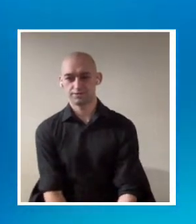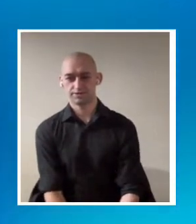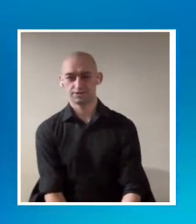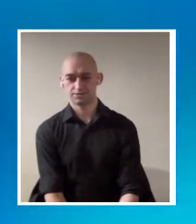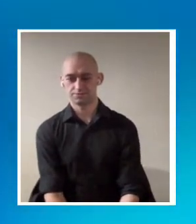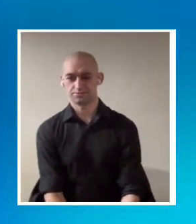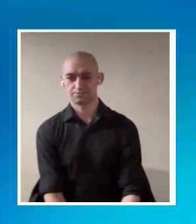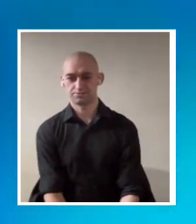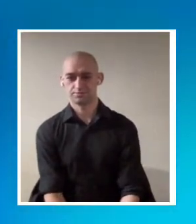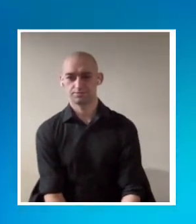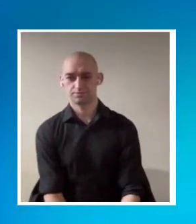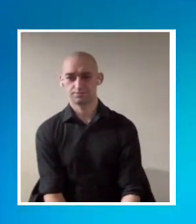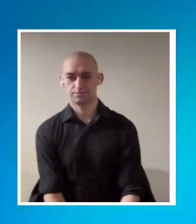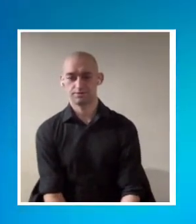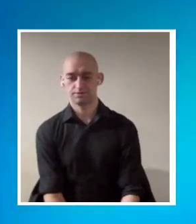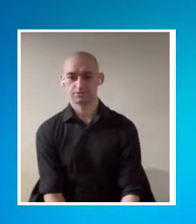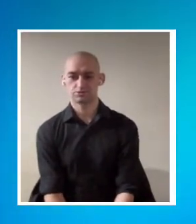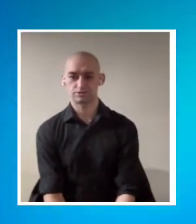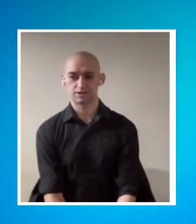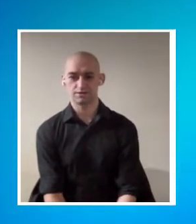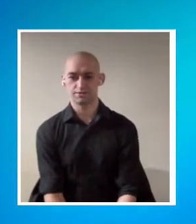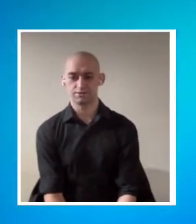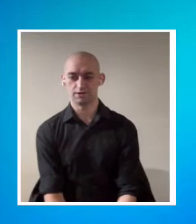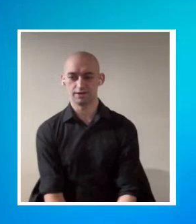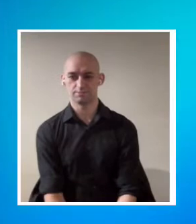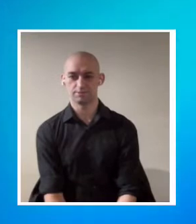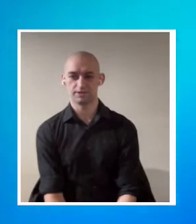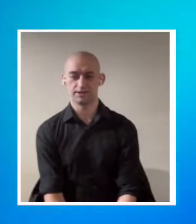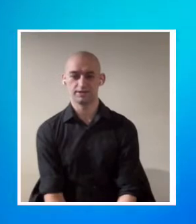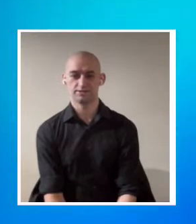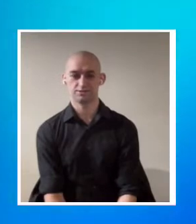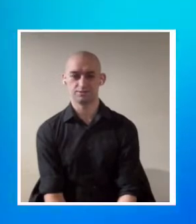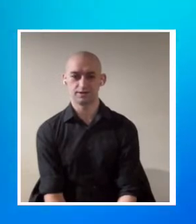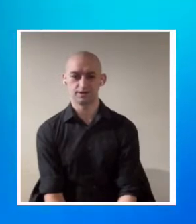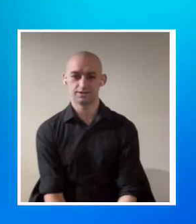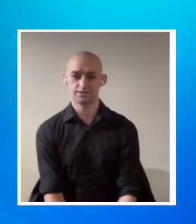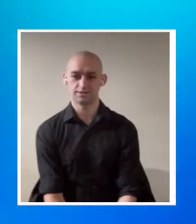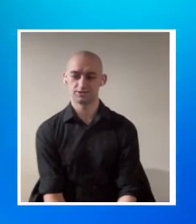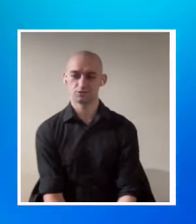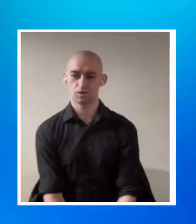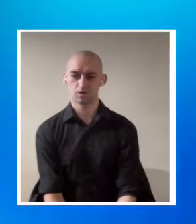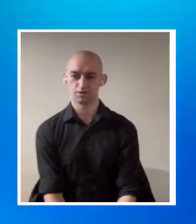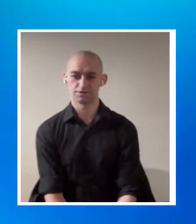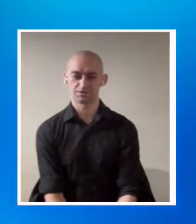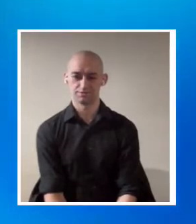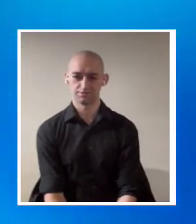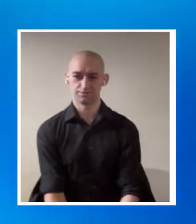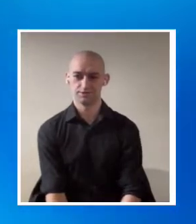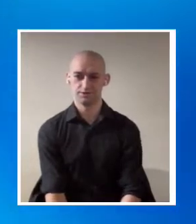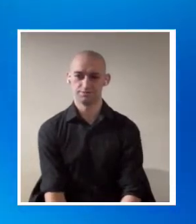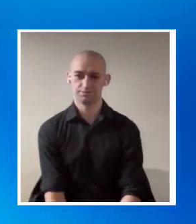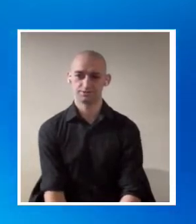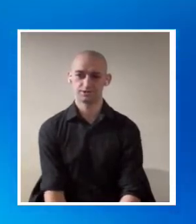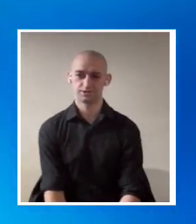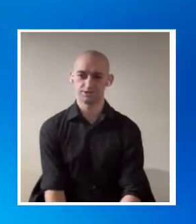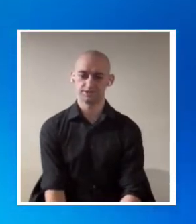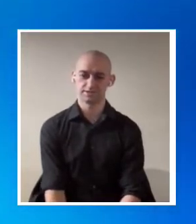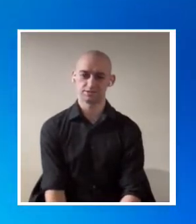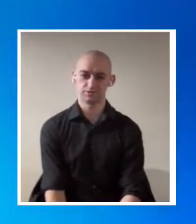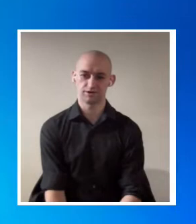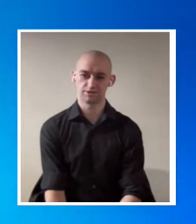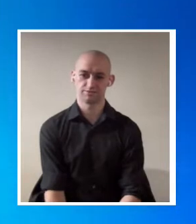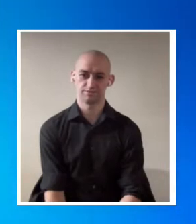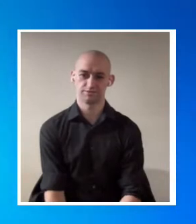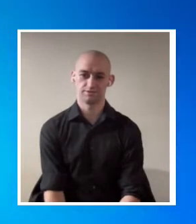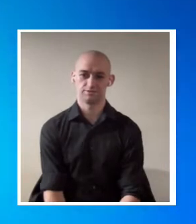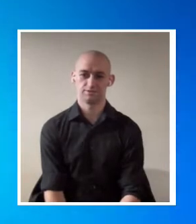another chance at winning a prize at the end of today's meeting. Rita talked about 3 programs our